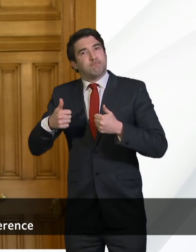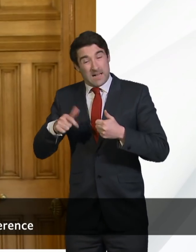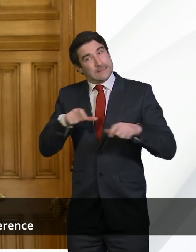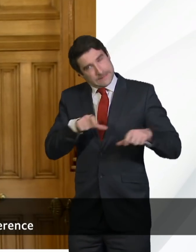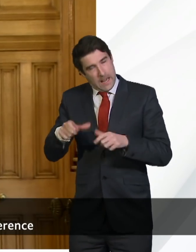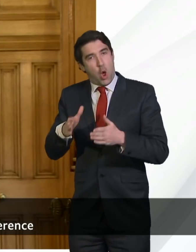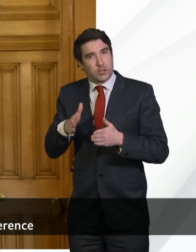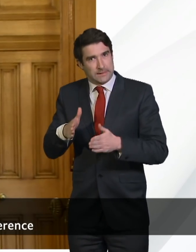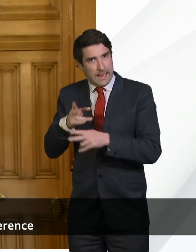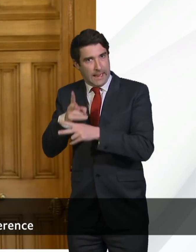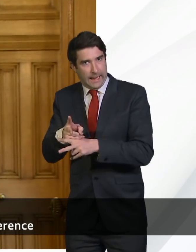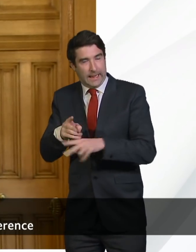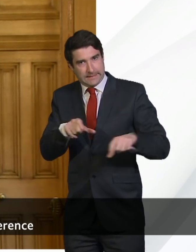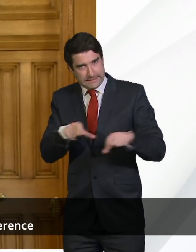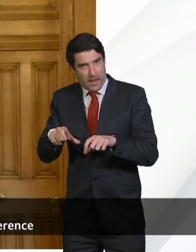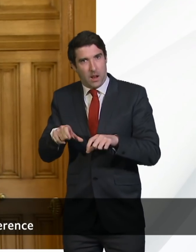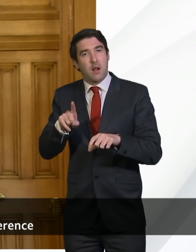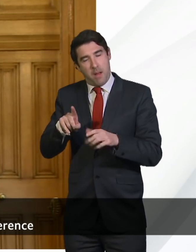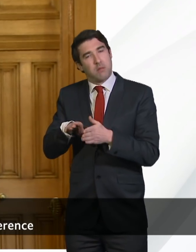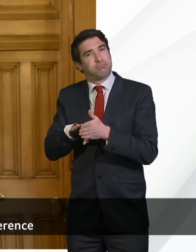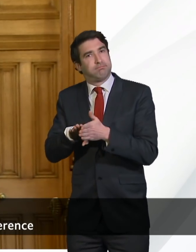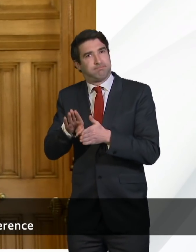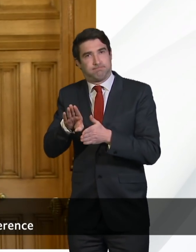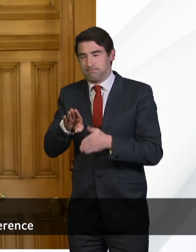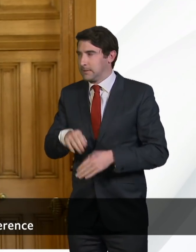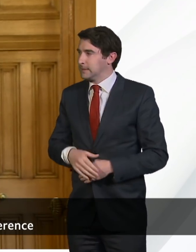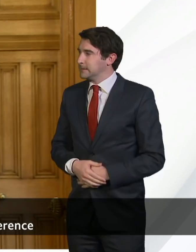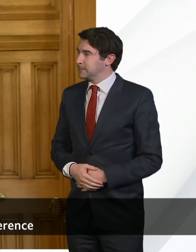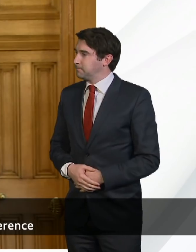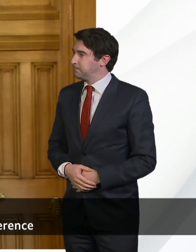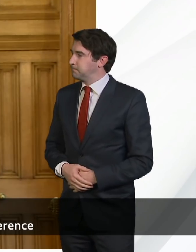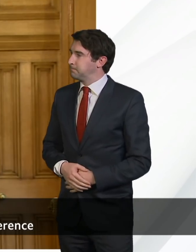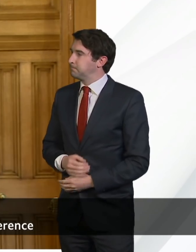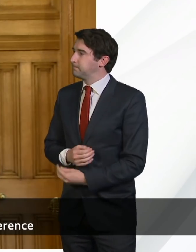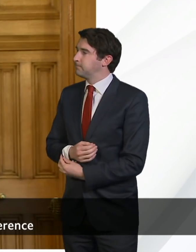government's ongoing monitoring and testing programme that as of today,